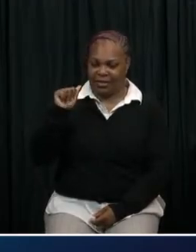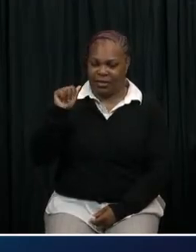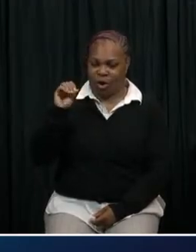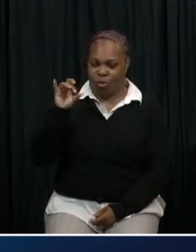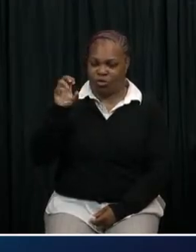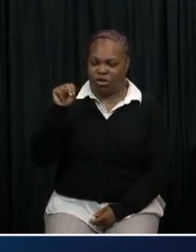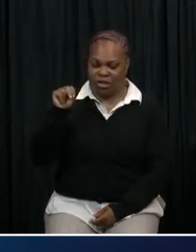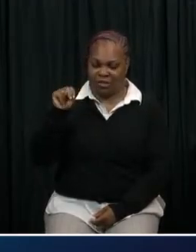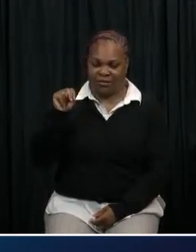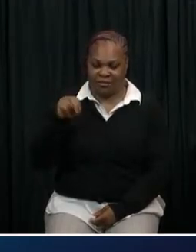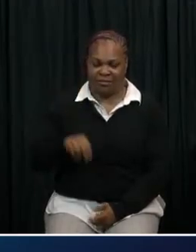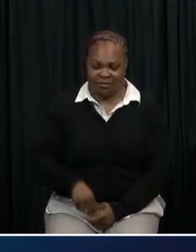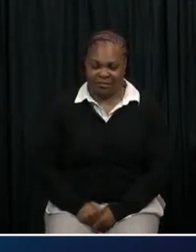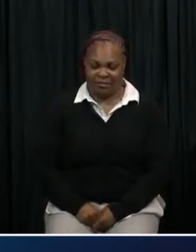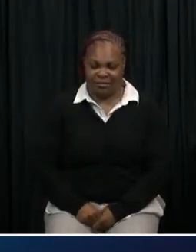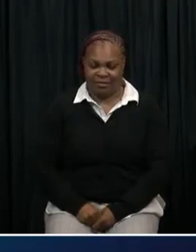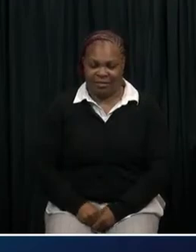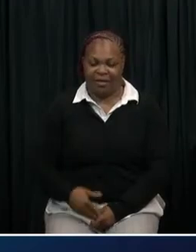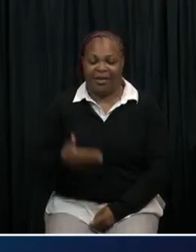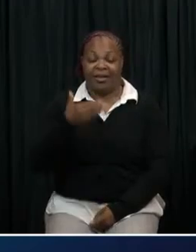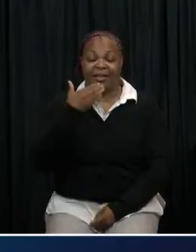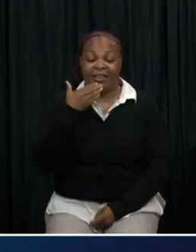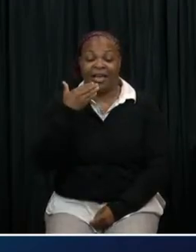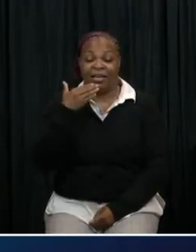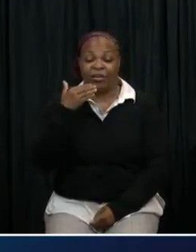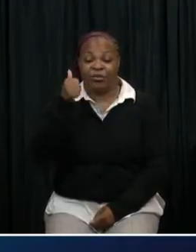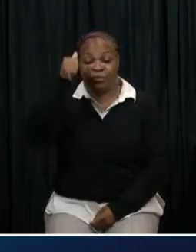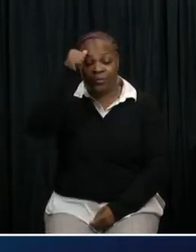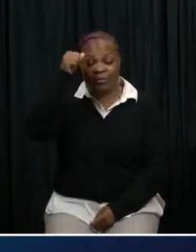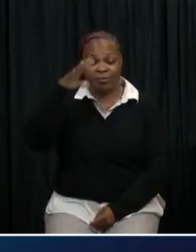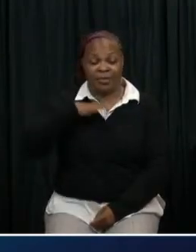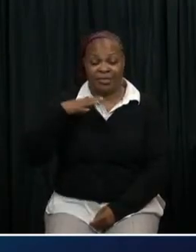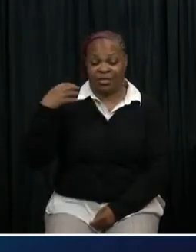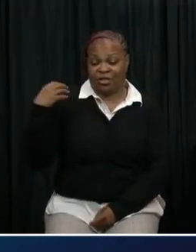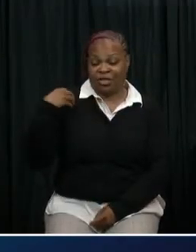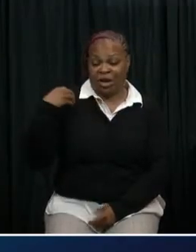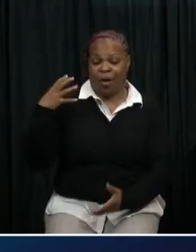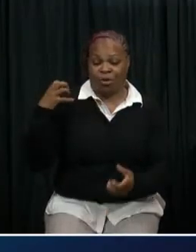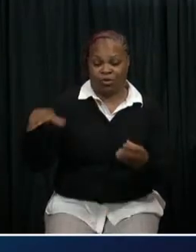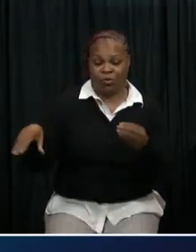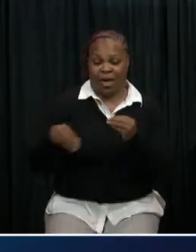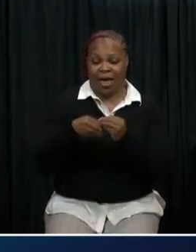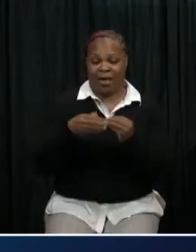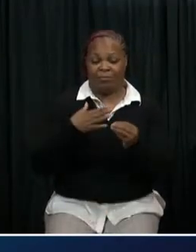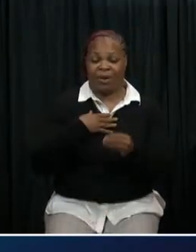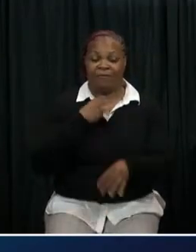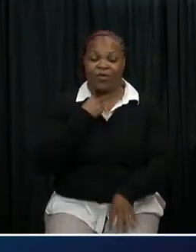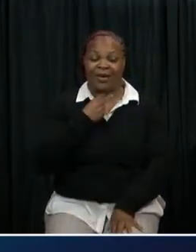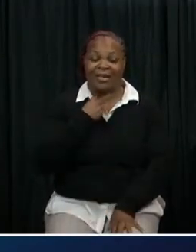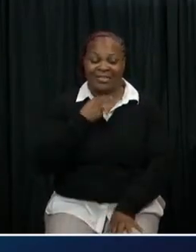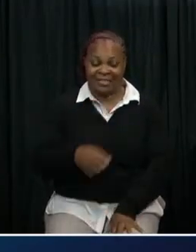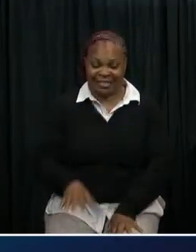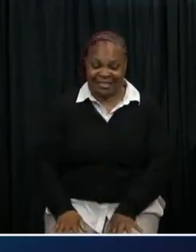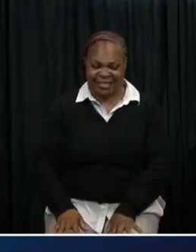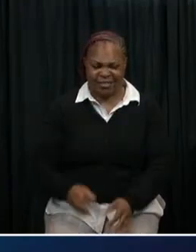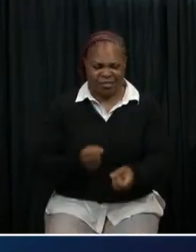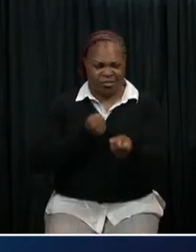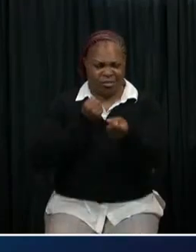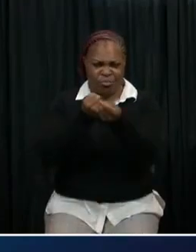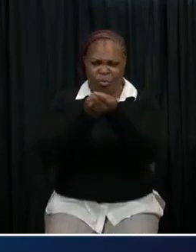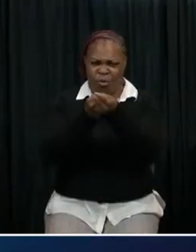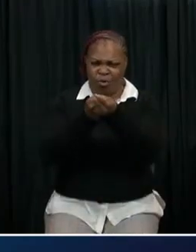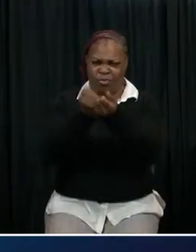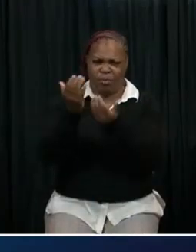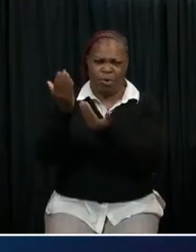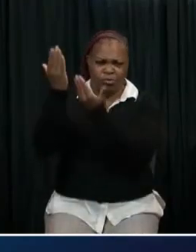Thank you, Mr. Chairman. I would like to add my voice in supporting the